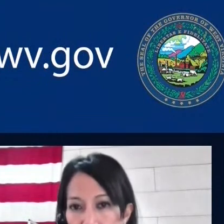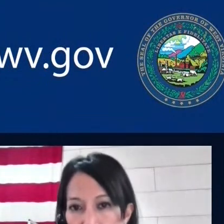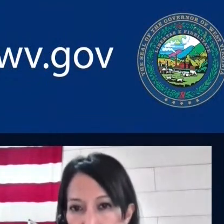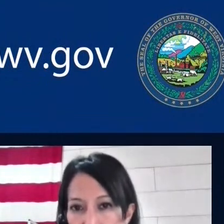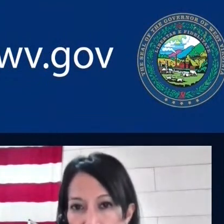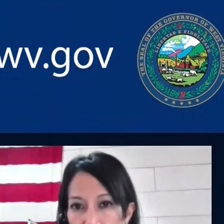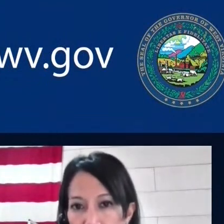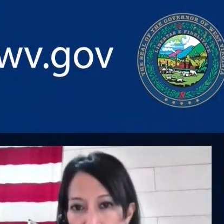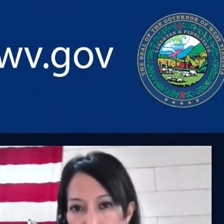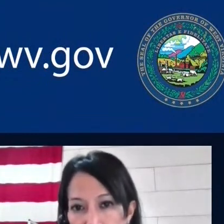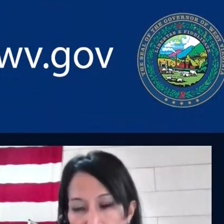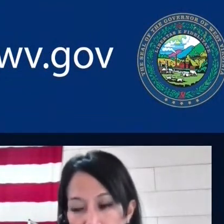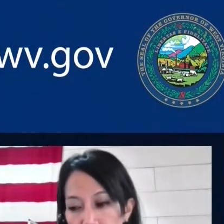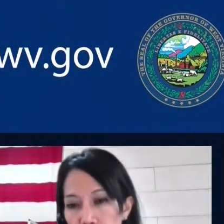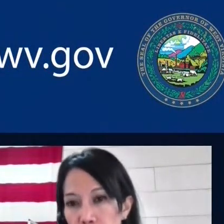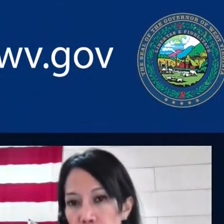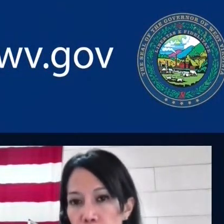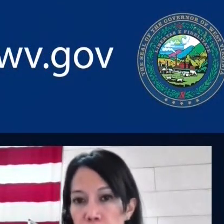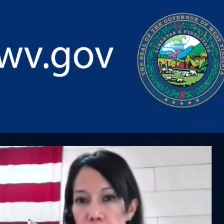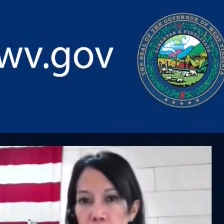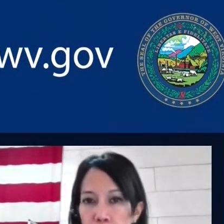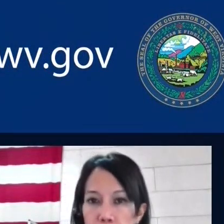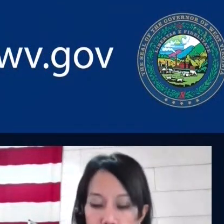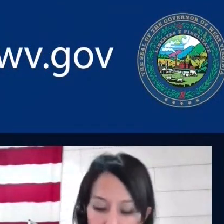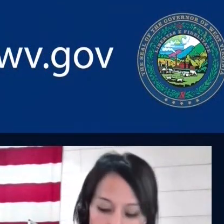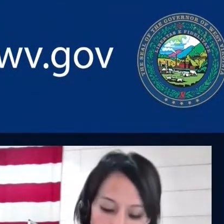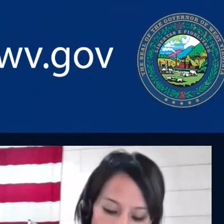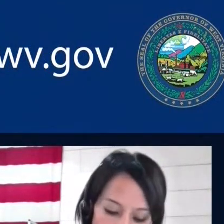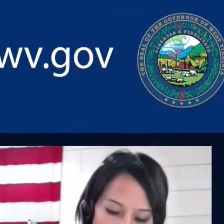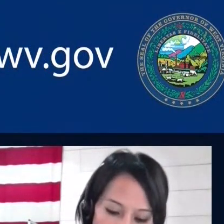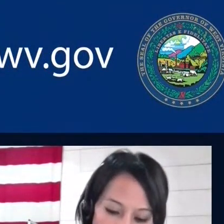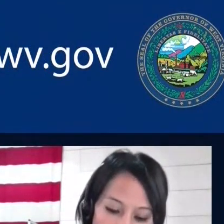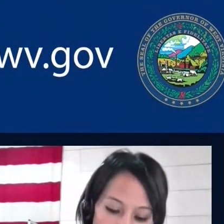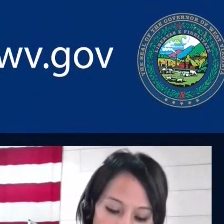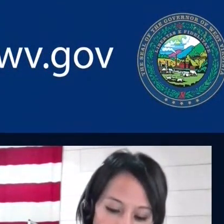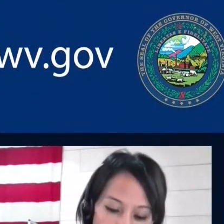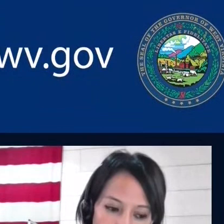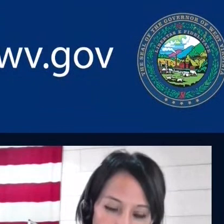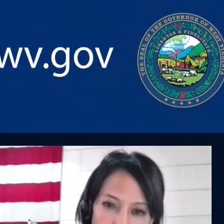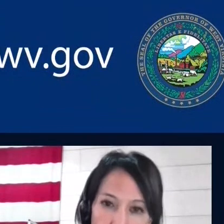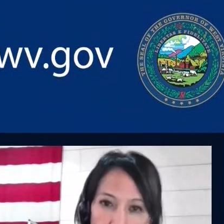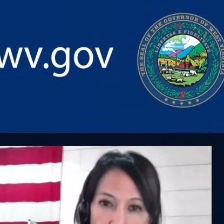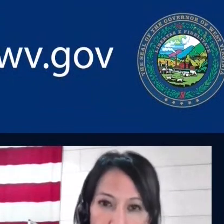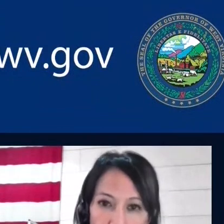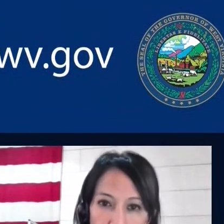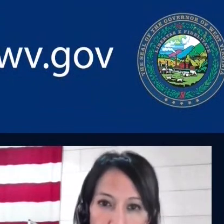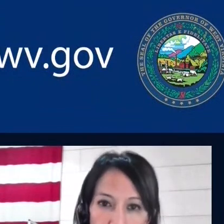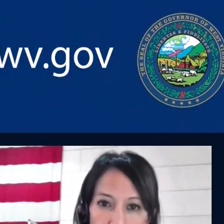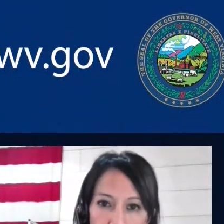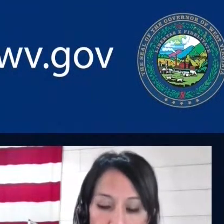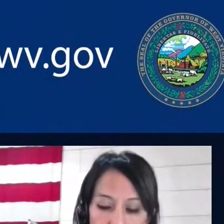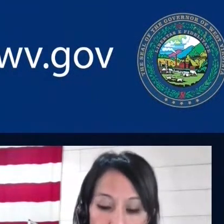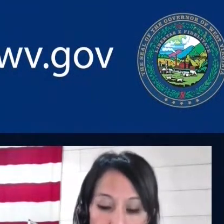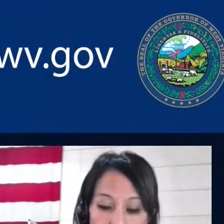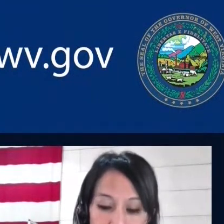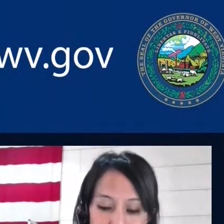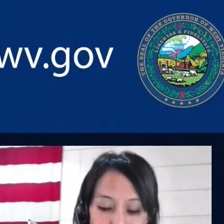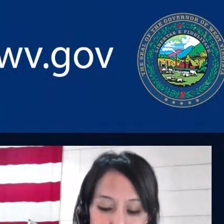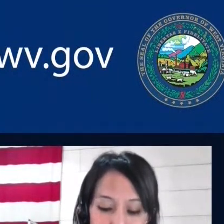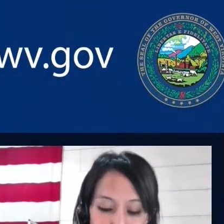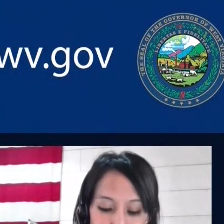wondering if I could get what your thoughts would be, what kind of world we'd be looking at, what kind of state we'd be looking at if